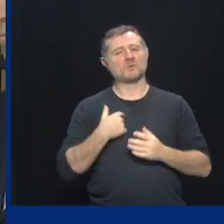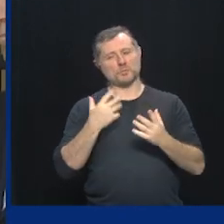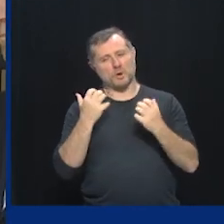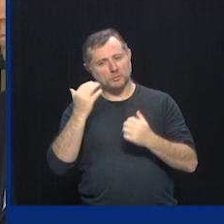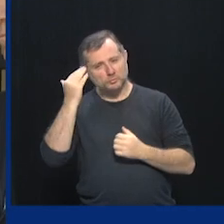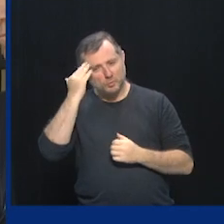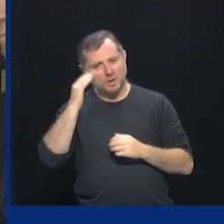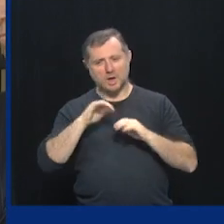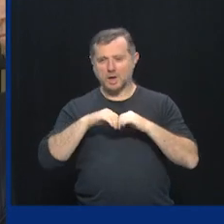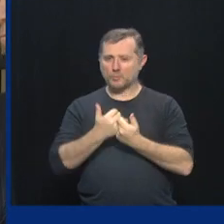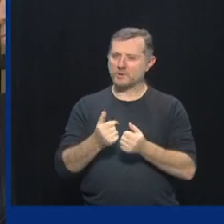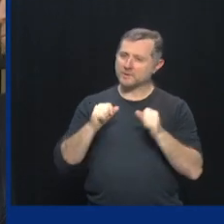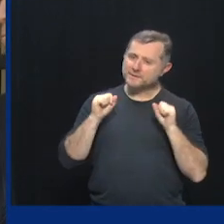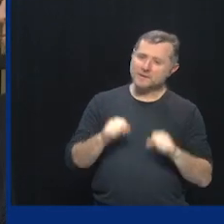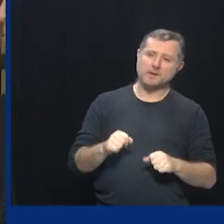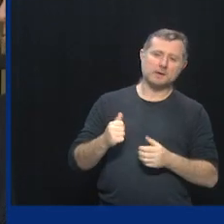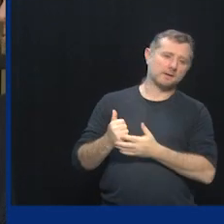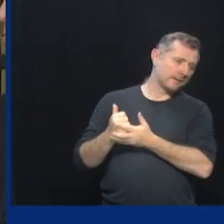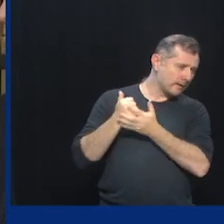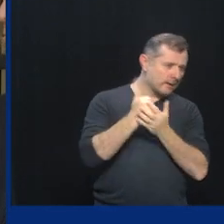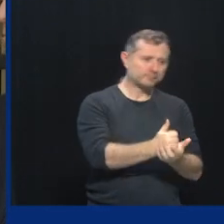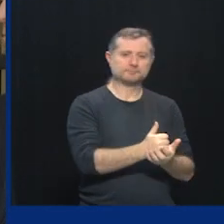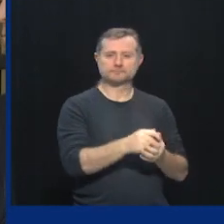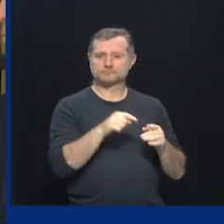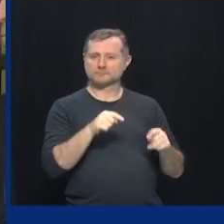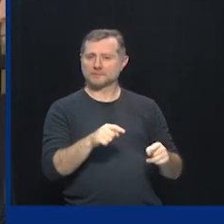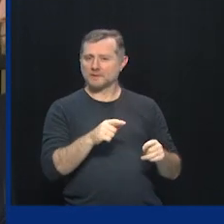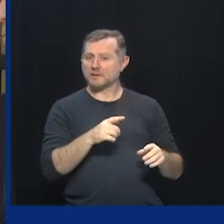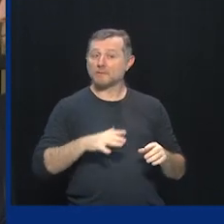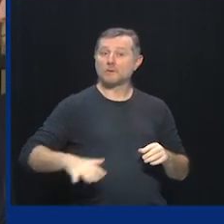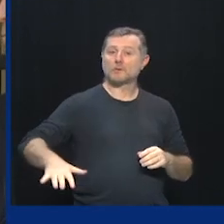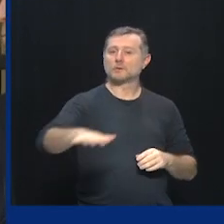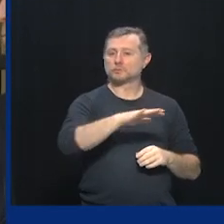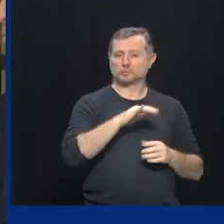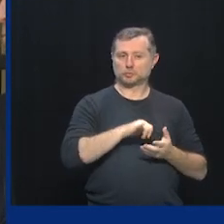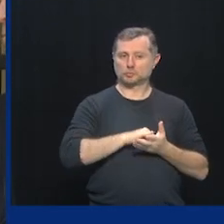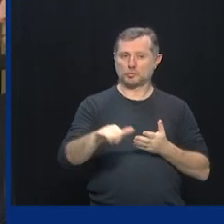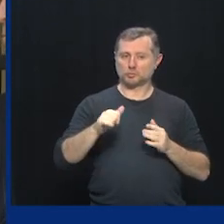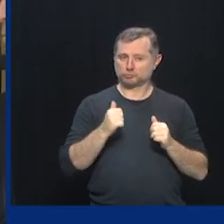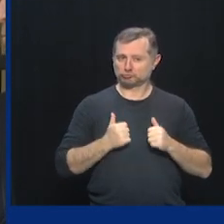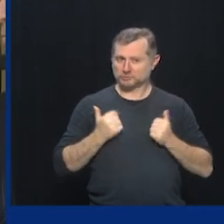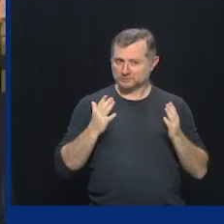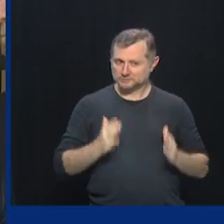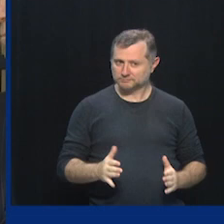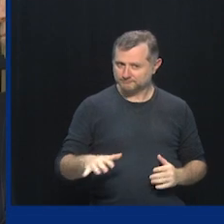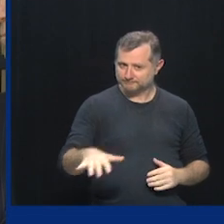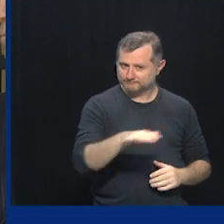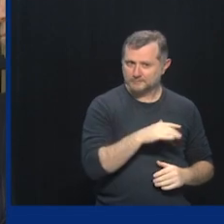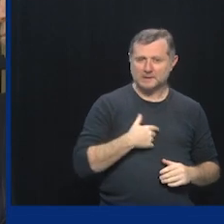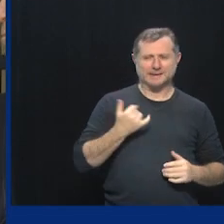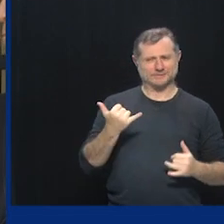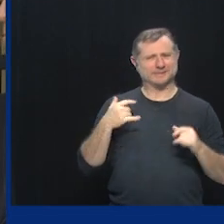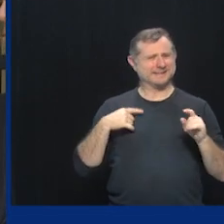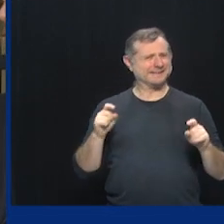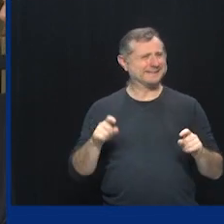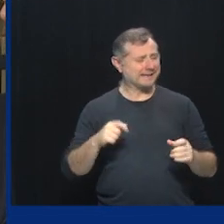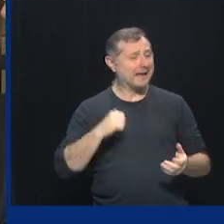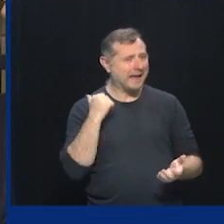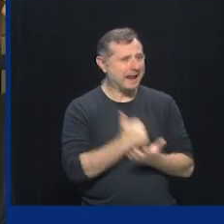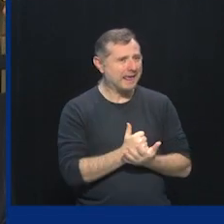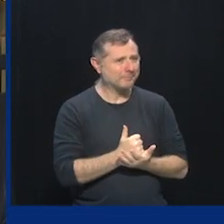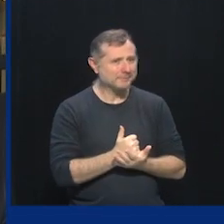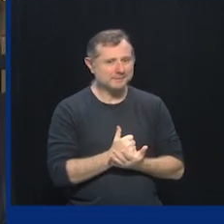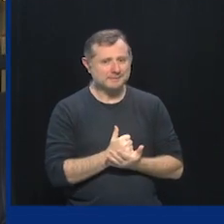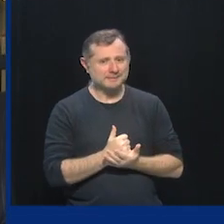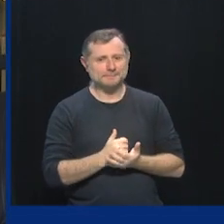how he can help the residents of state of New York. Right now, we need that help. And really a big, big shout out and